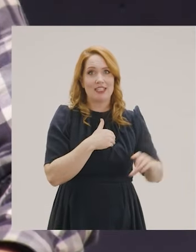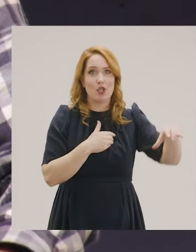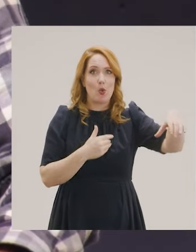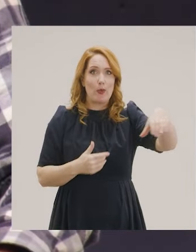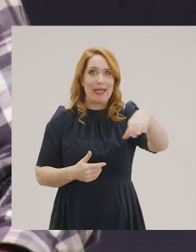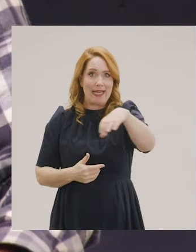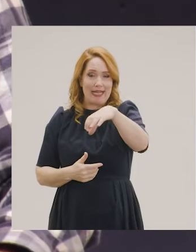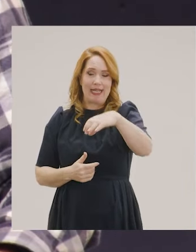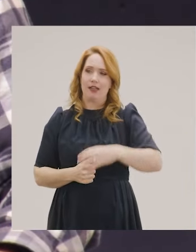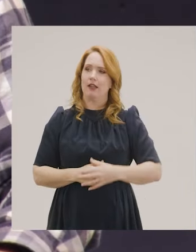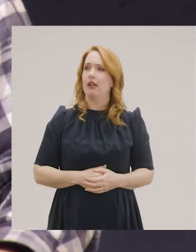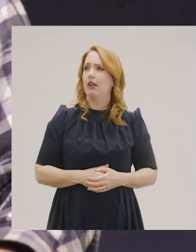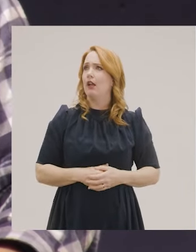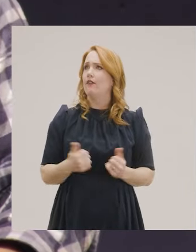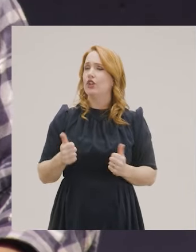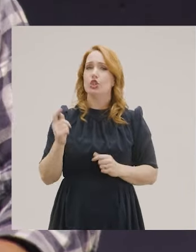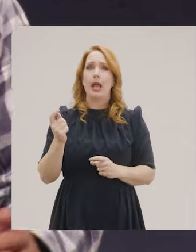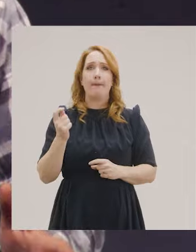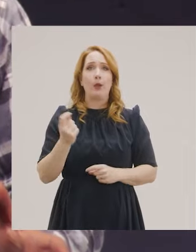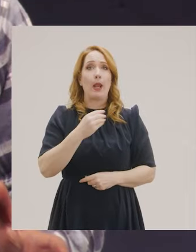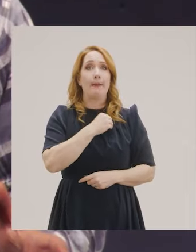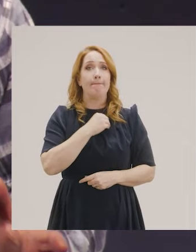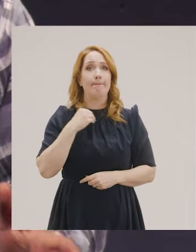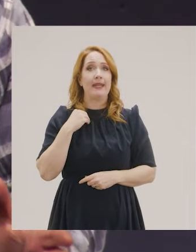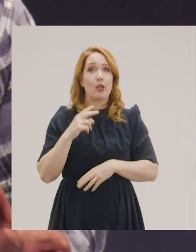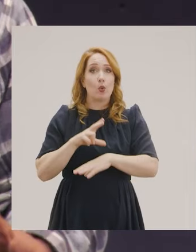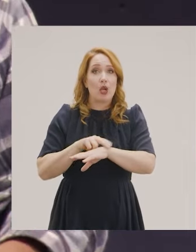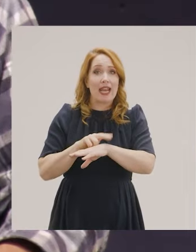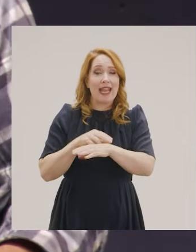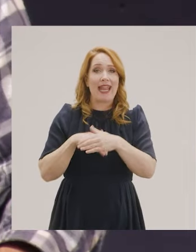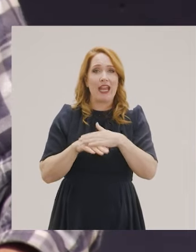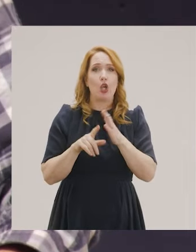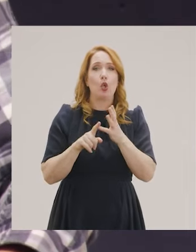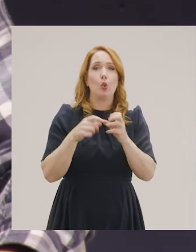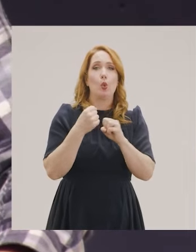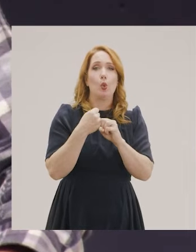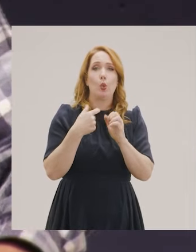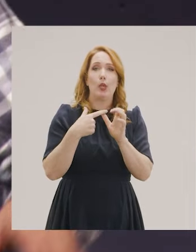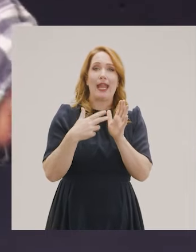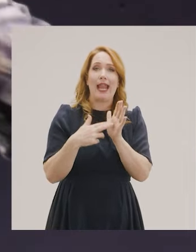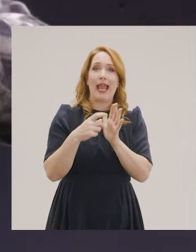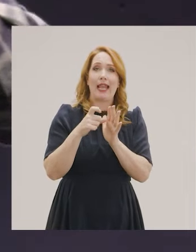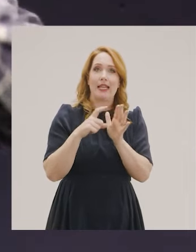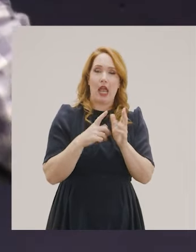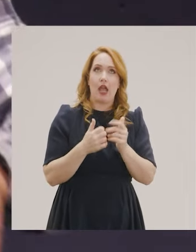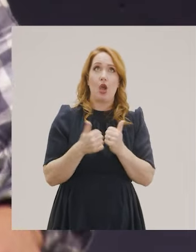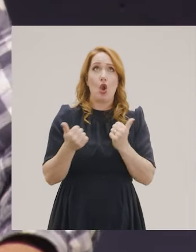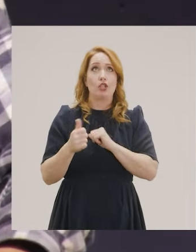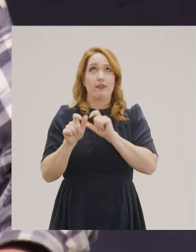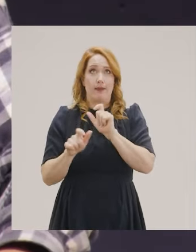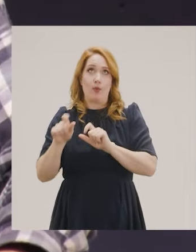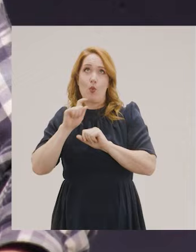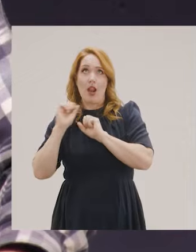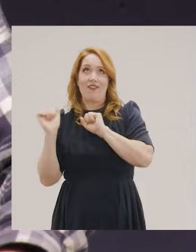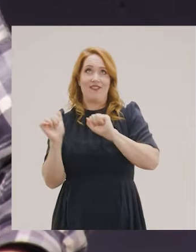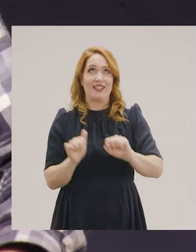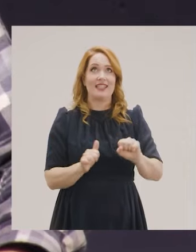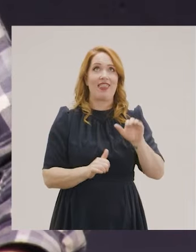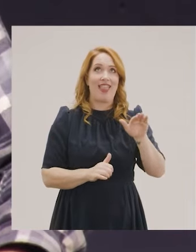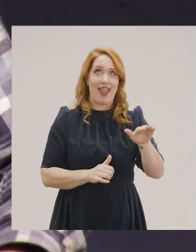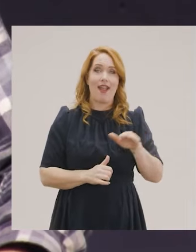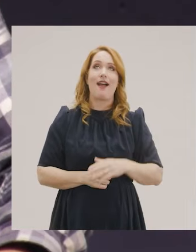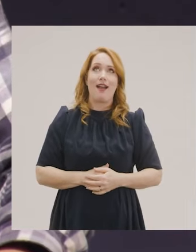Vineyard. And we have built a medical clinic, or helped to build a medical clinic in Uganda, and a whole team of our people are going to be going out